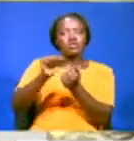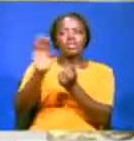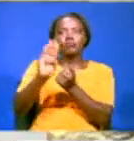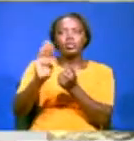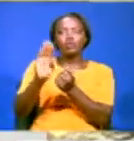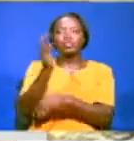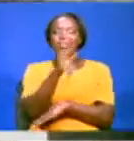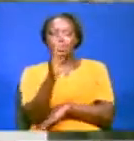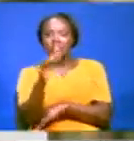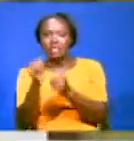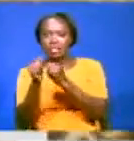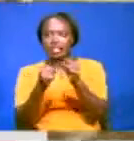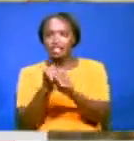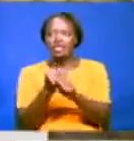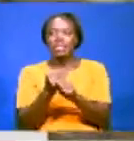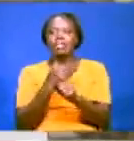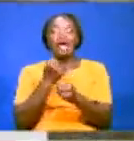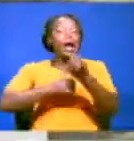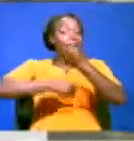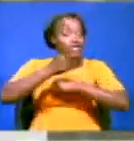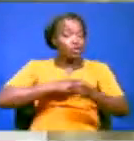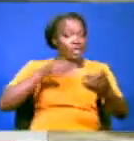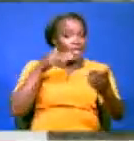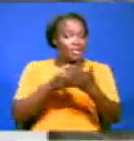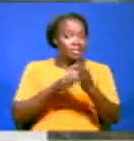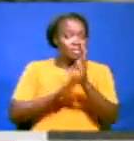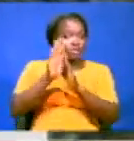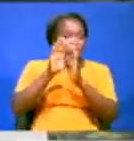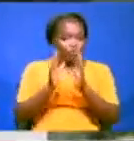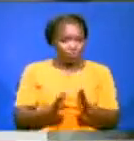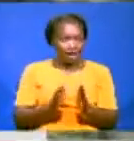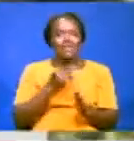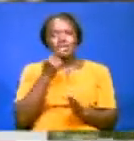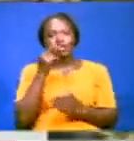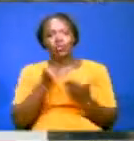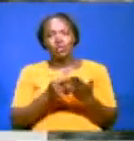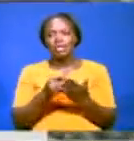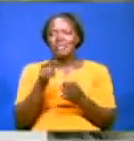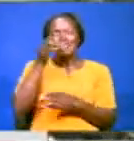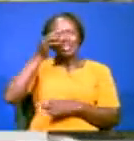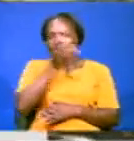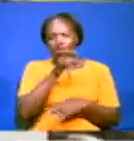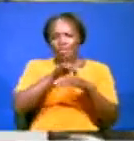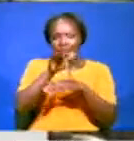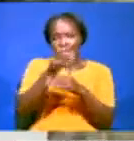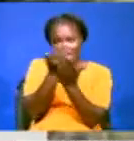years. They now want legal action taken against the developer, claiming that he had ignored earlier pleas.